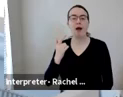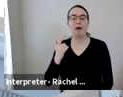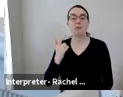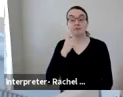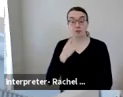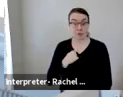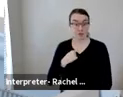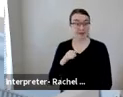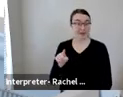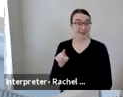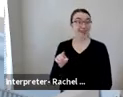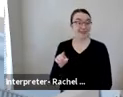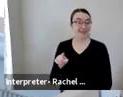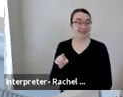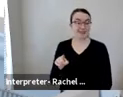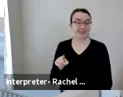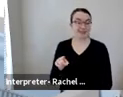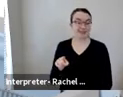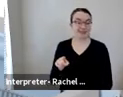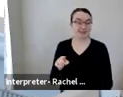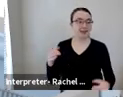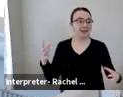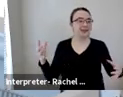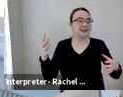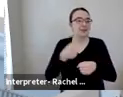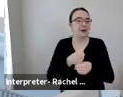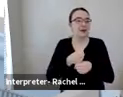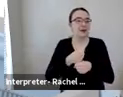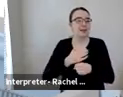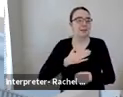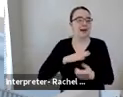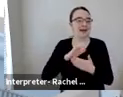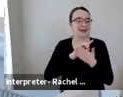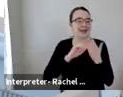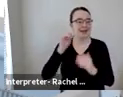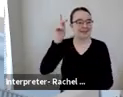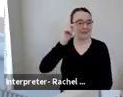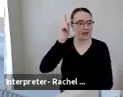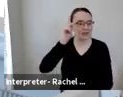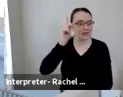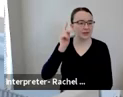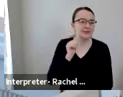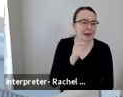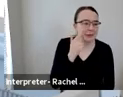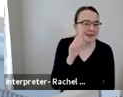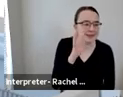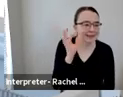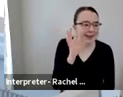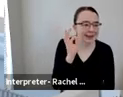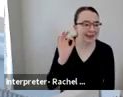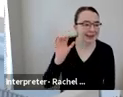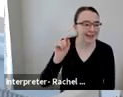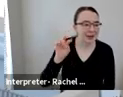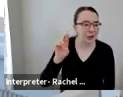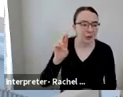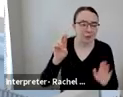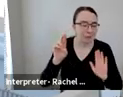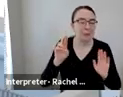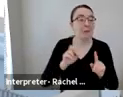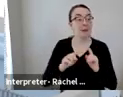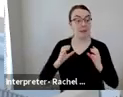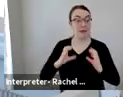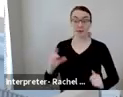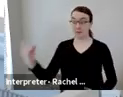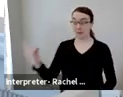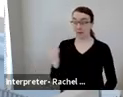this is kind of summary of my design philosophy, and not because it's a kitty litter box, but the customer came to